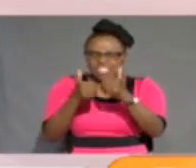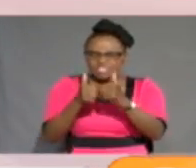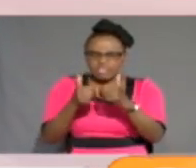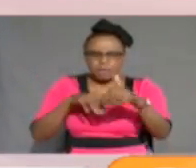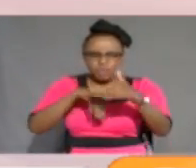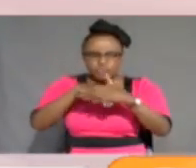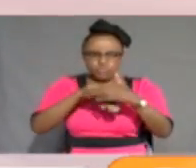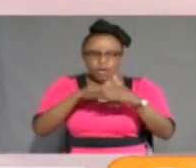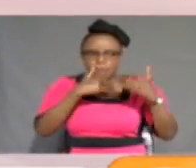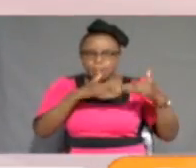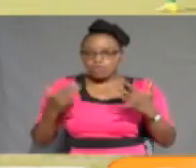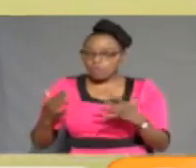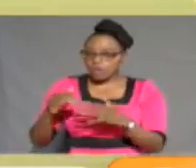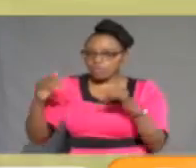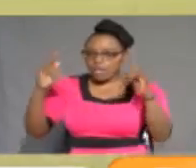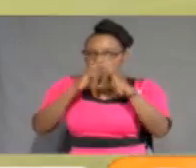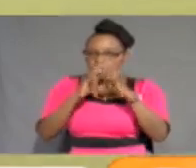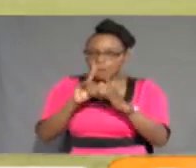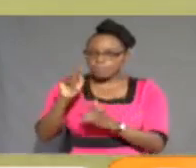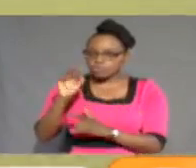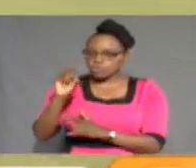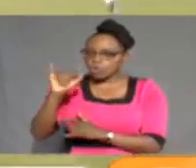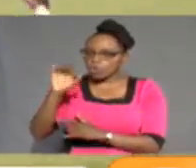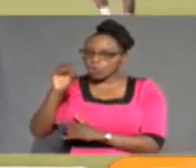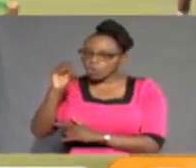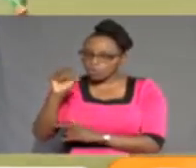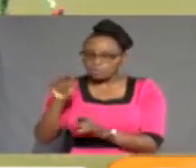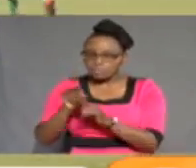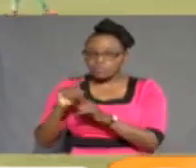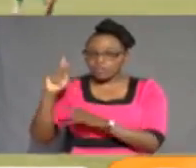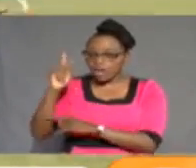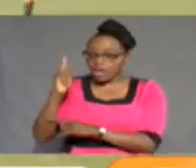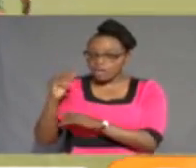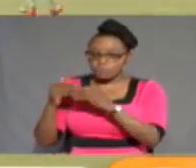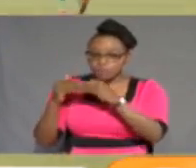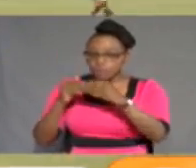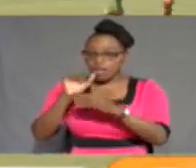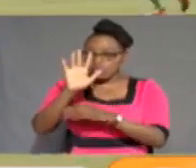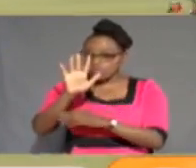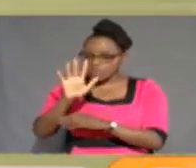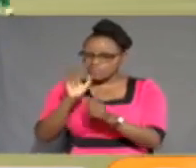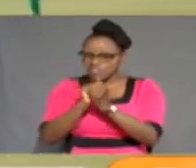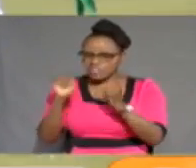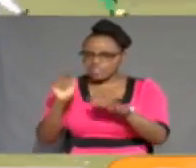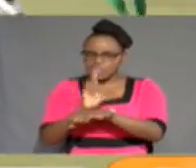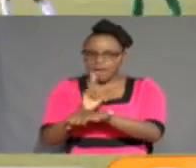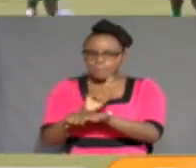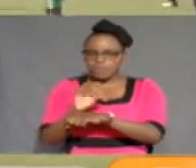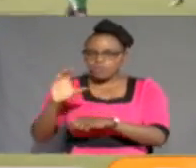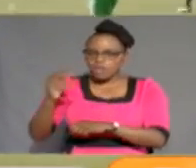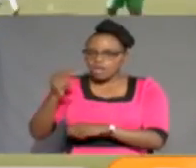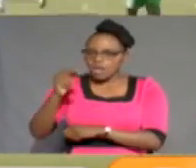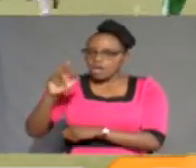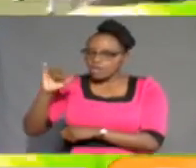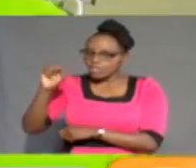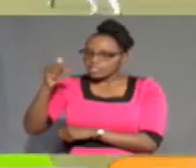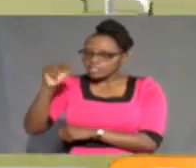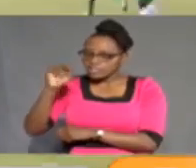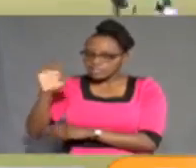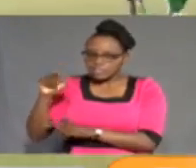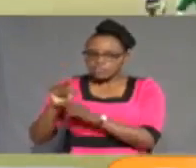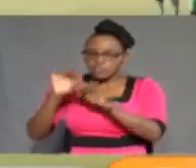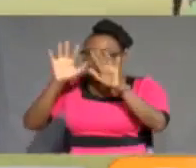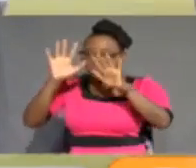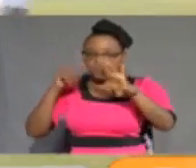match played at Camp Toyoyo in Nairobi, Kayole Starlets took the lead in the 15th minute with Christine Ngoizi getting the